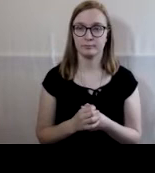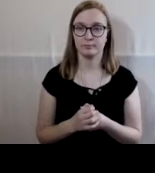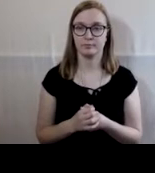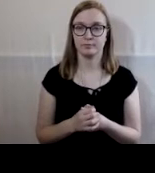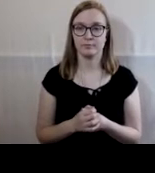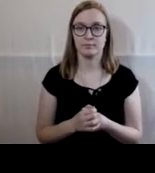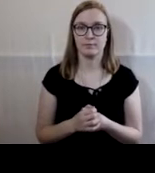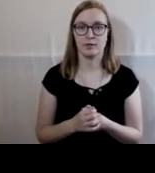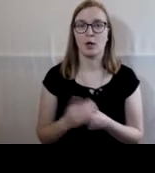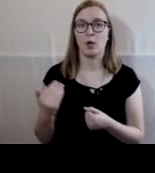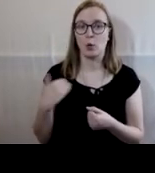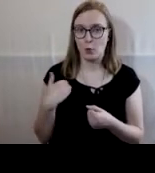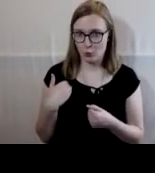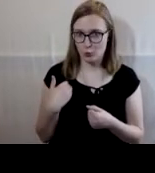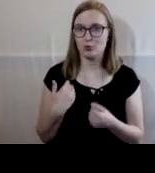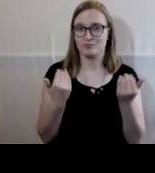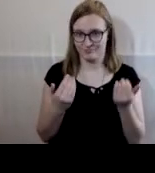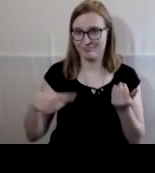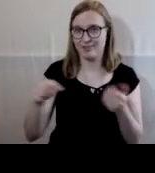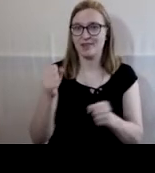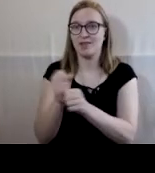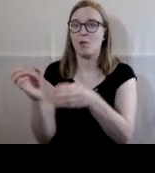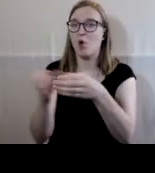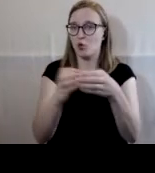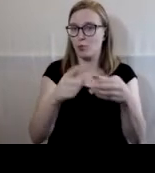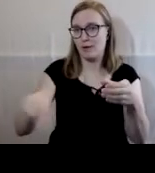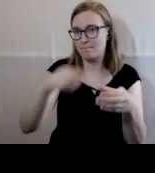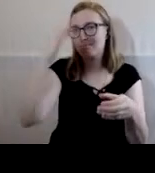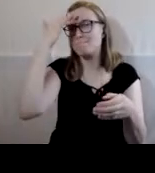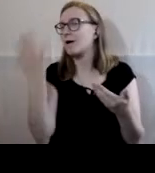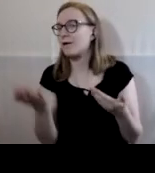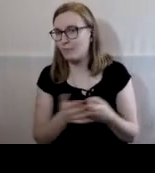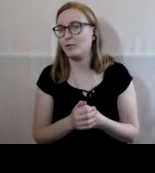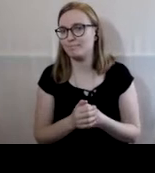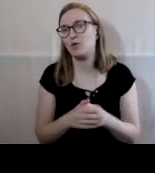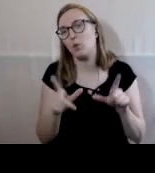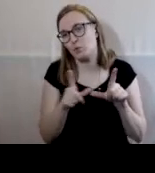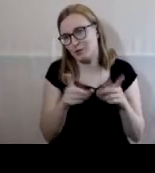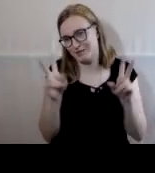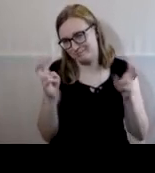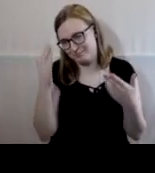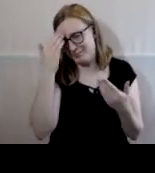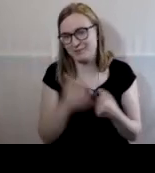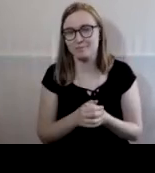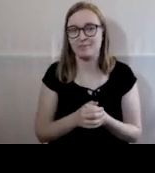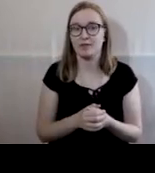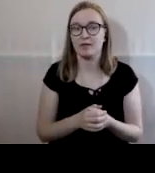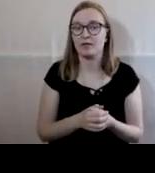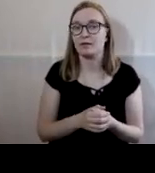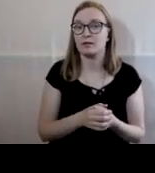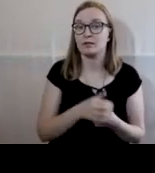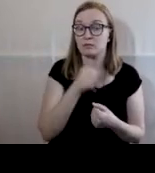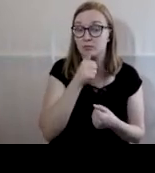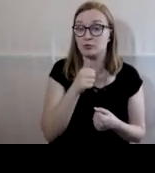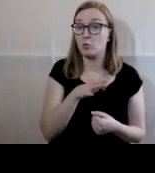what I'm asking you to do is to consider, well, which countries, and Irina was saying there are people from the